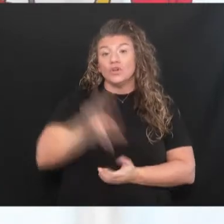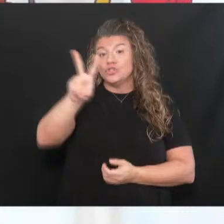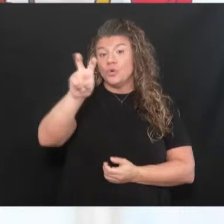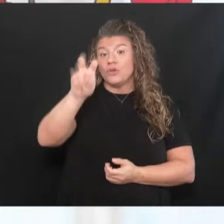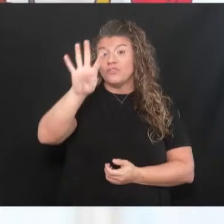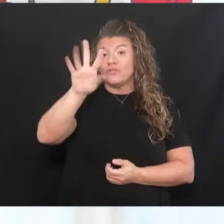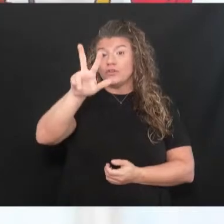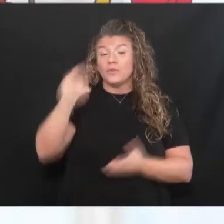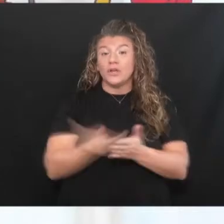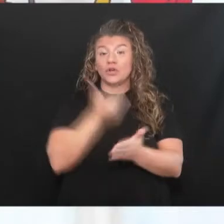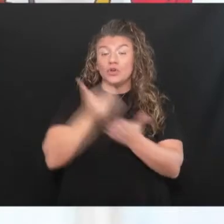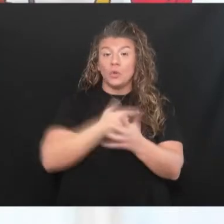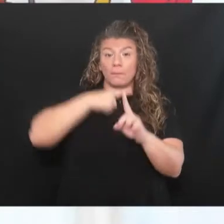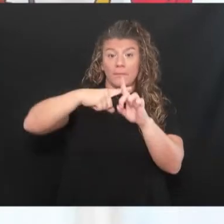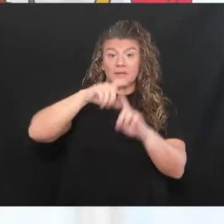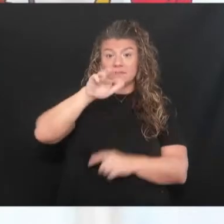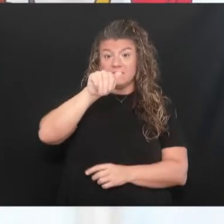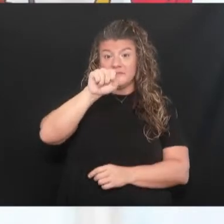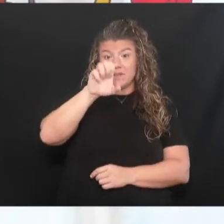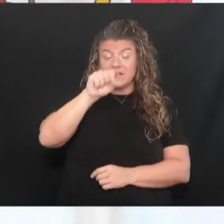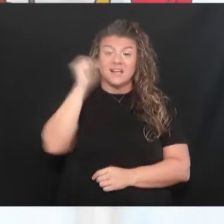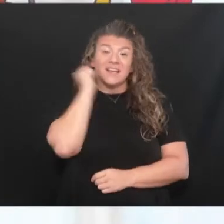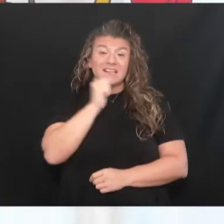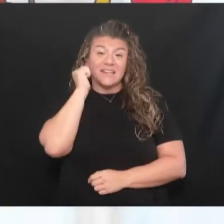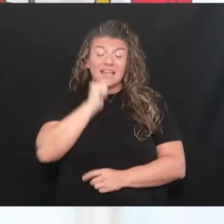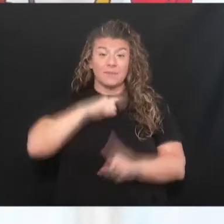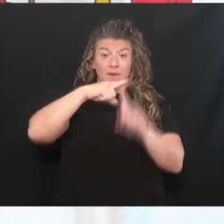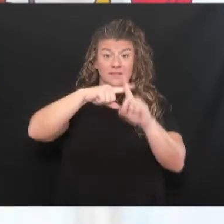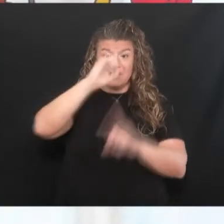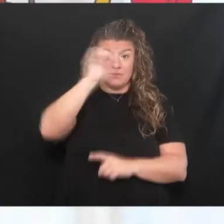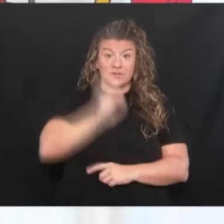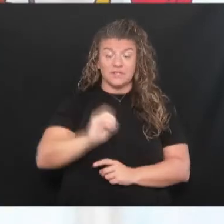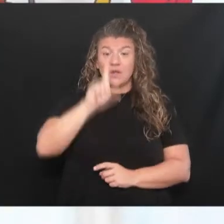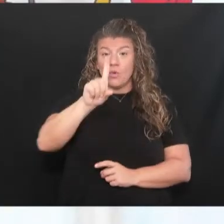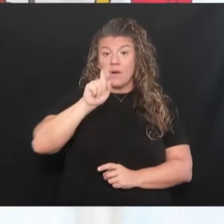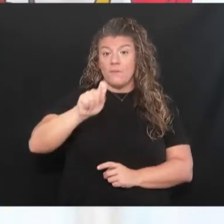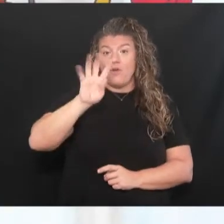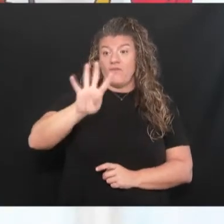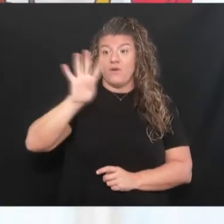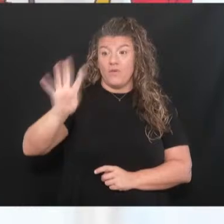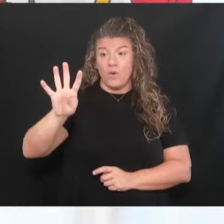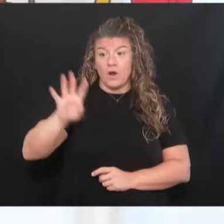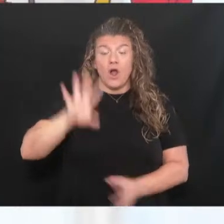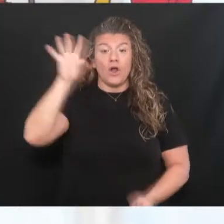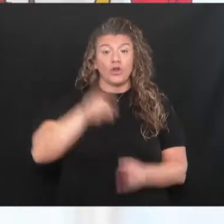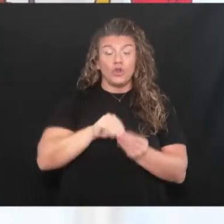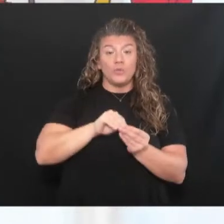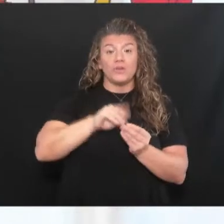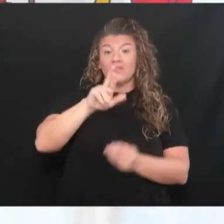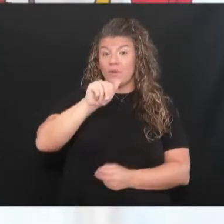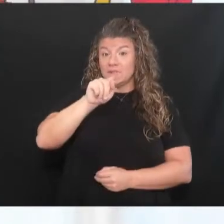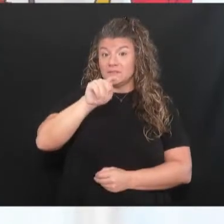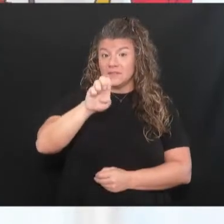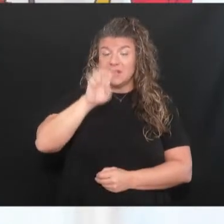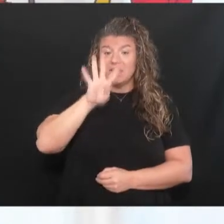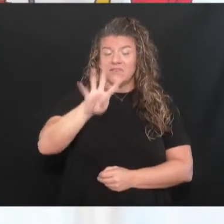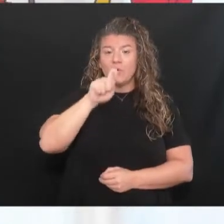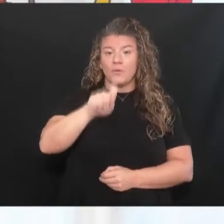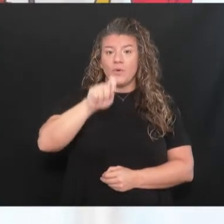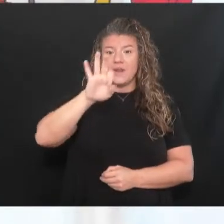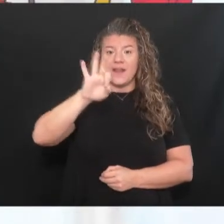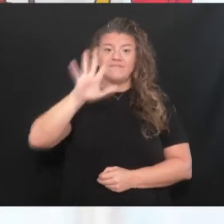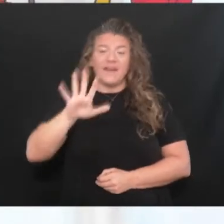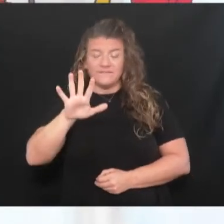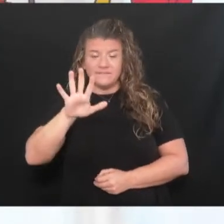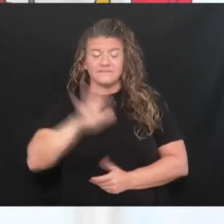new positive cases, and our daily positivity rate was 1.44. Our cumulative rate is at